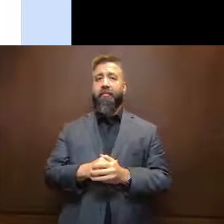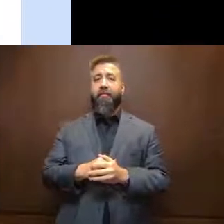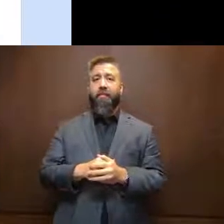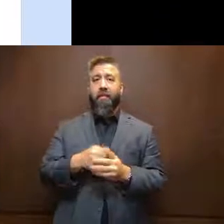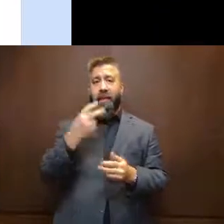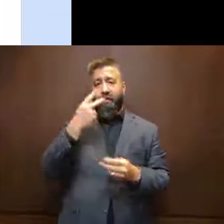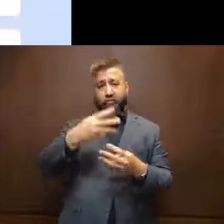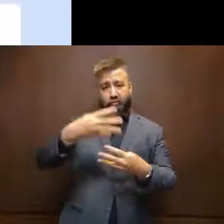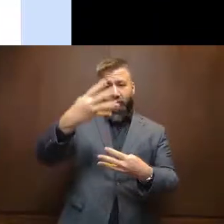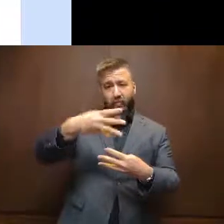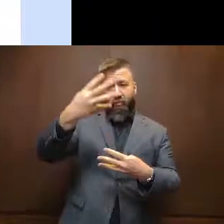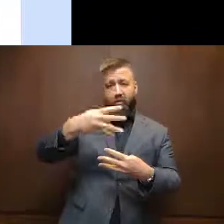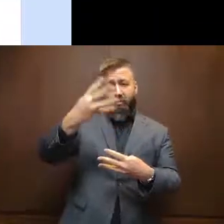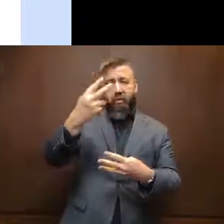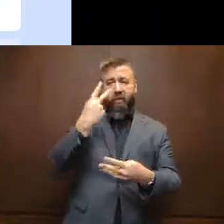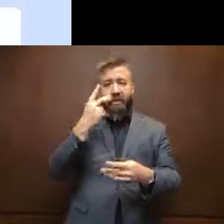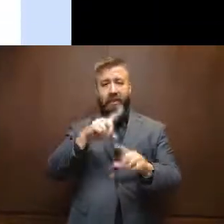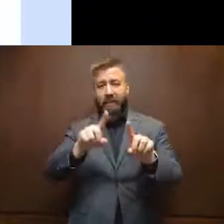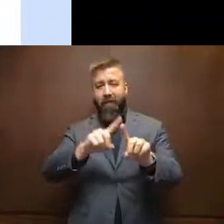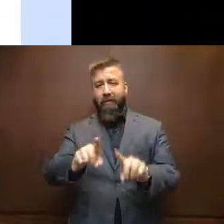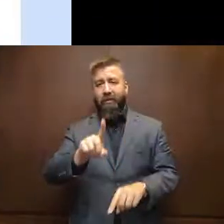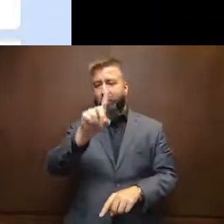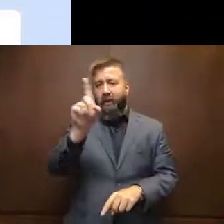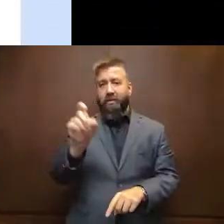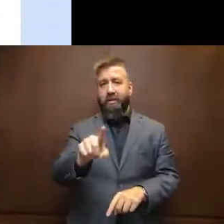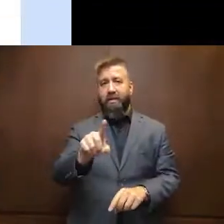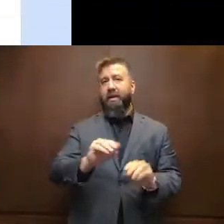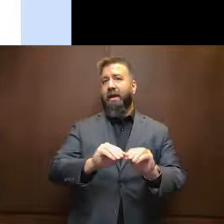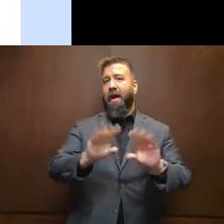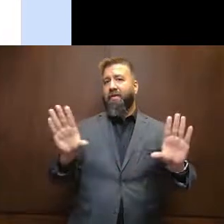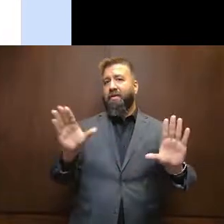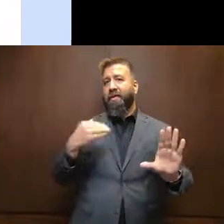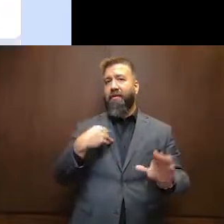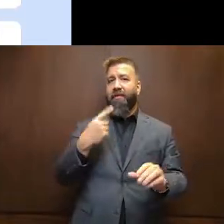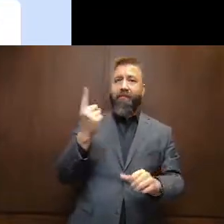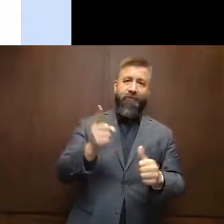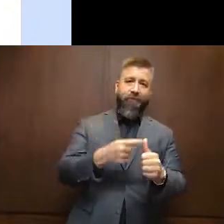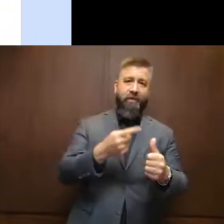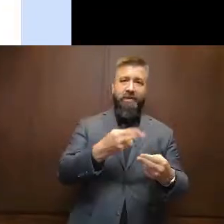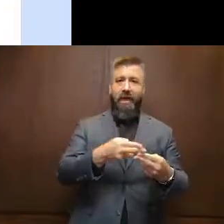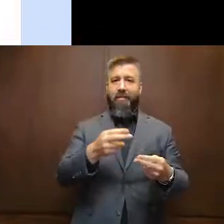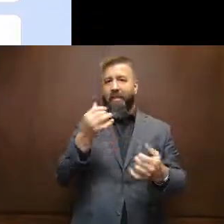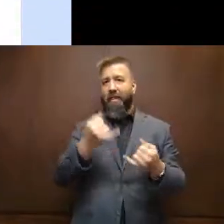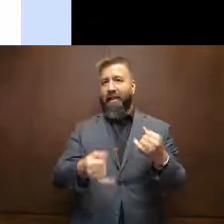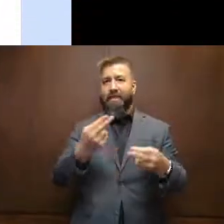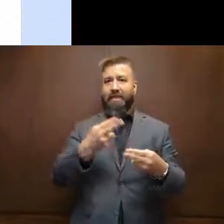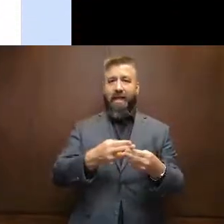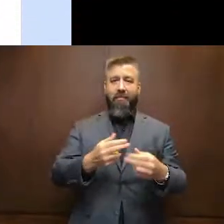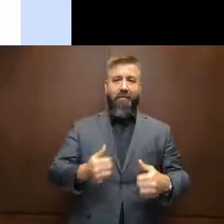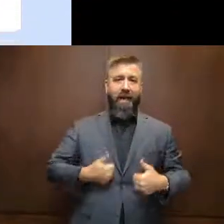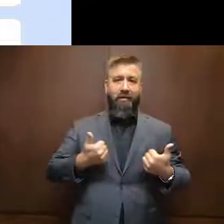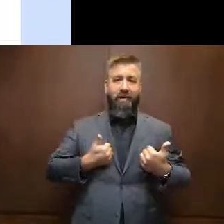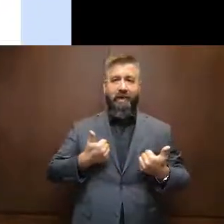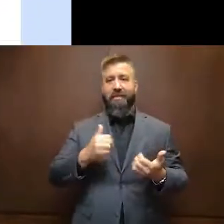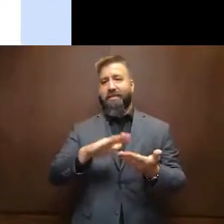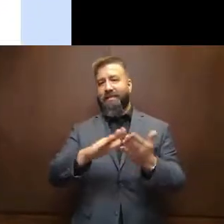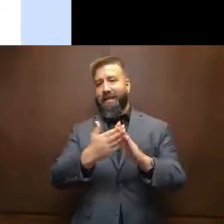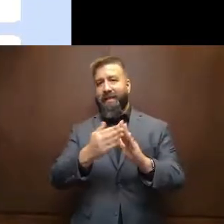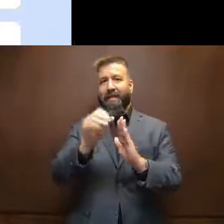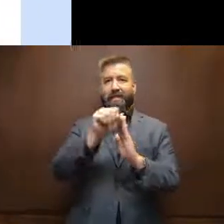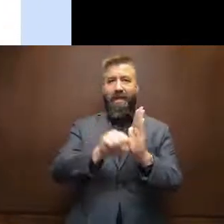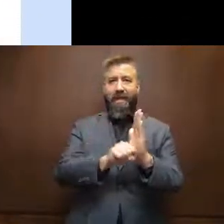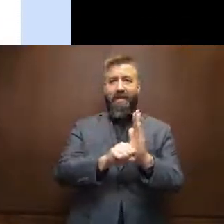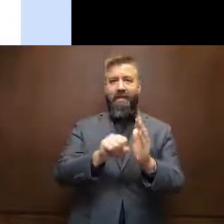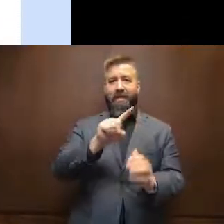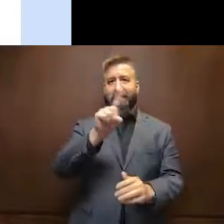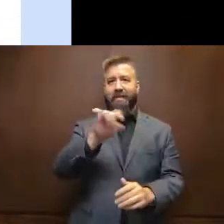through, you'll be able to see the different questions. Obviously, you have first name, last name, address, city, state,